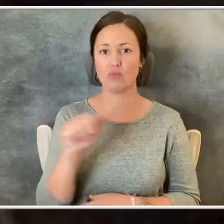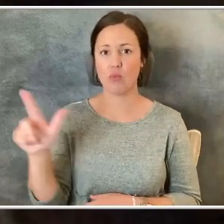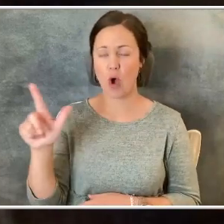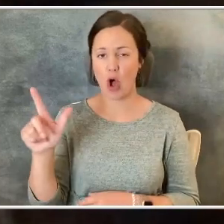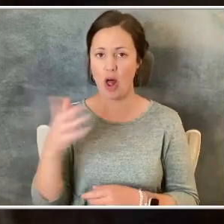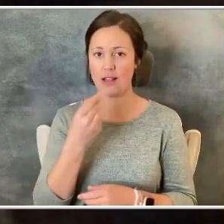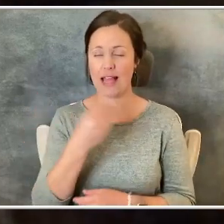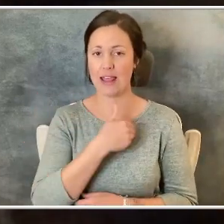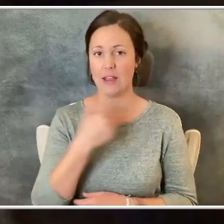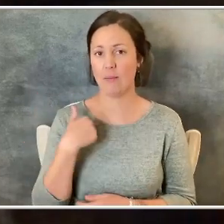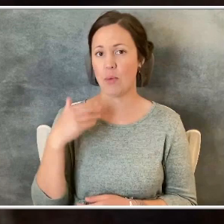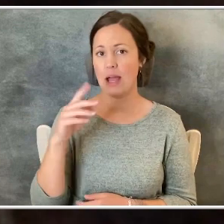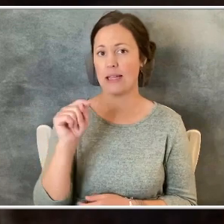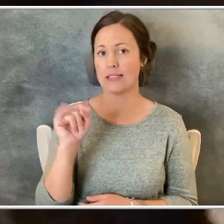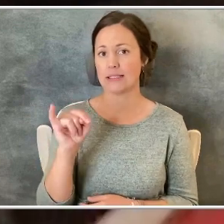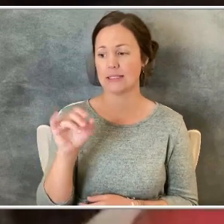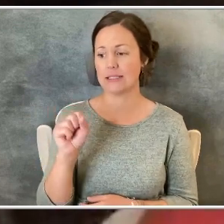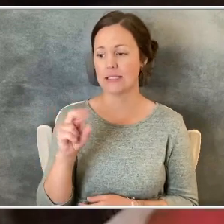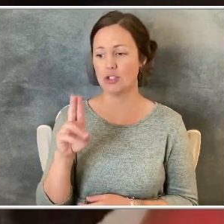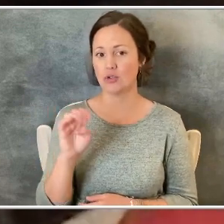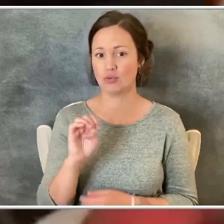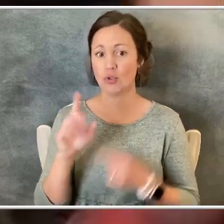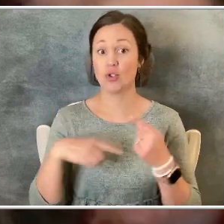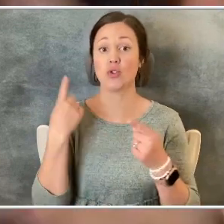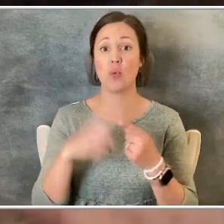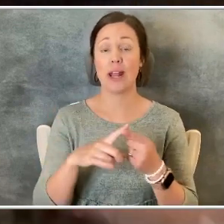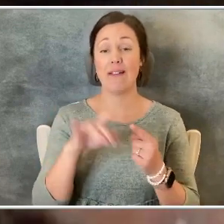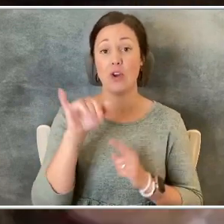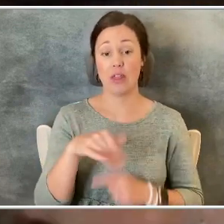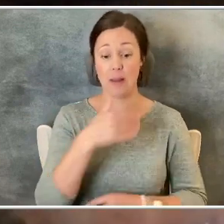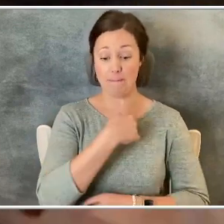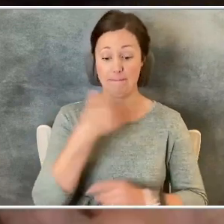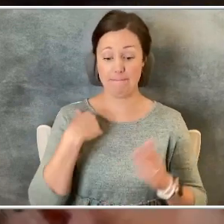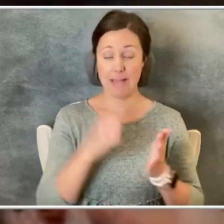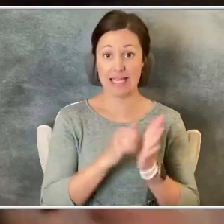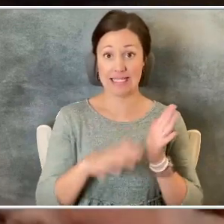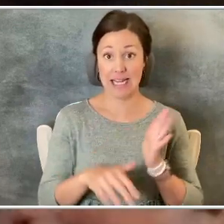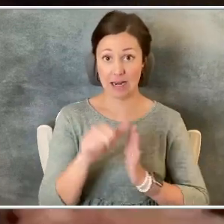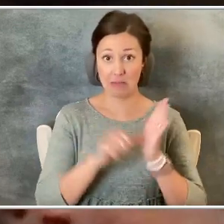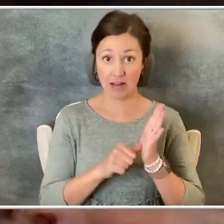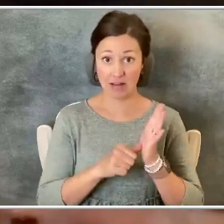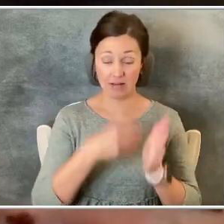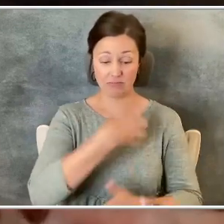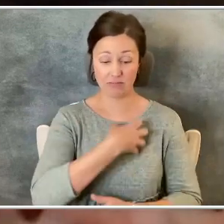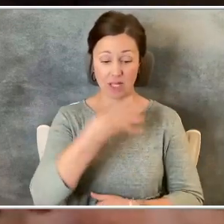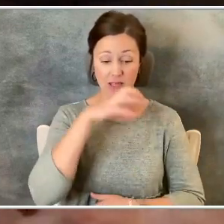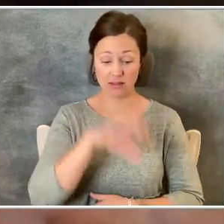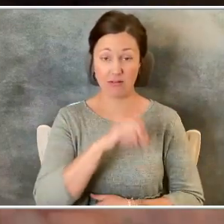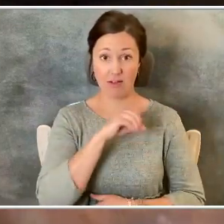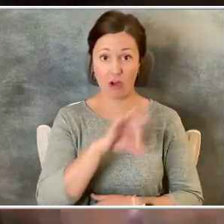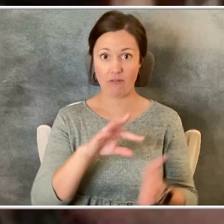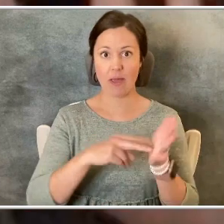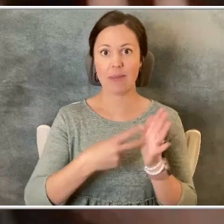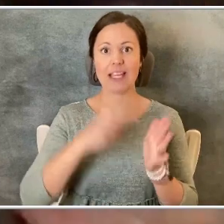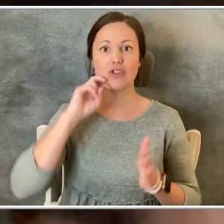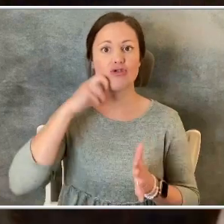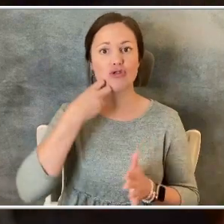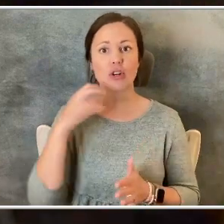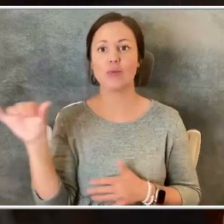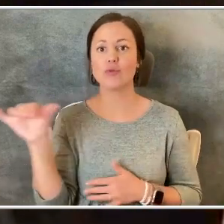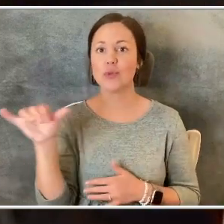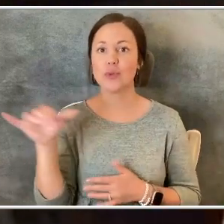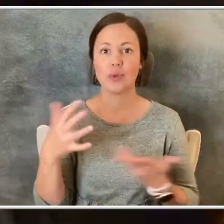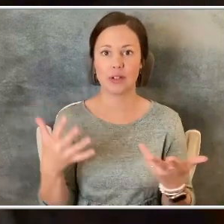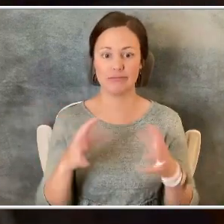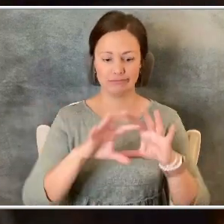so when the breast oncologic surgeon takes the breast, they take the nerves that supply